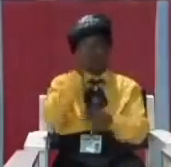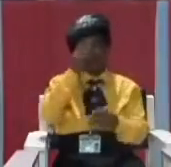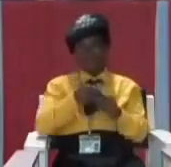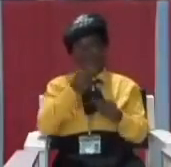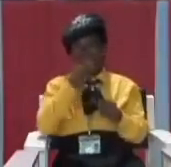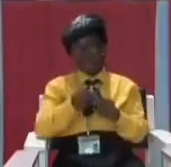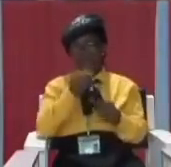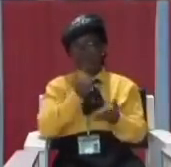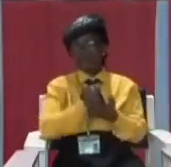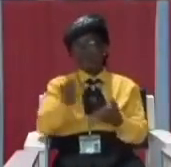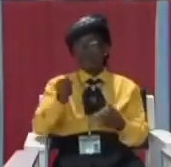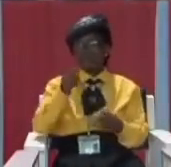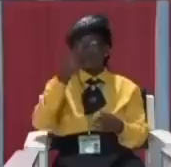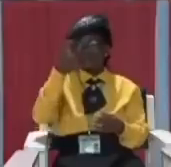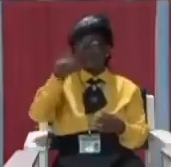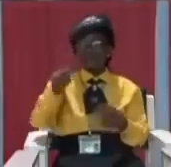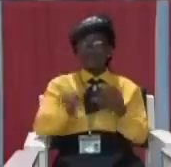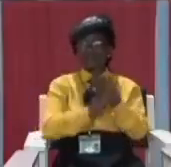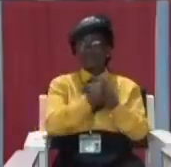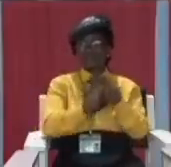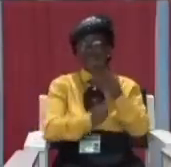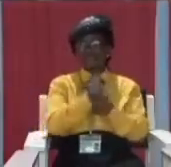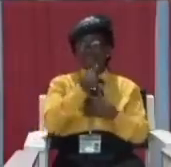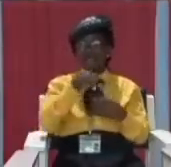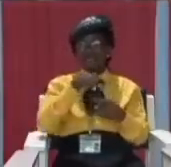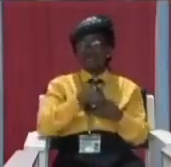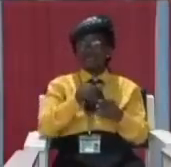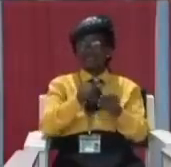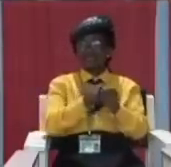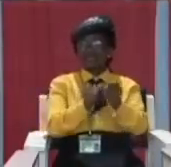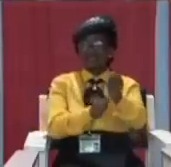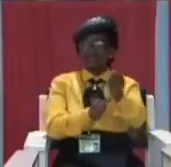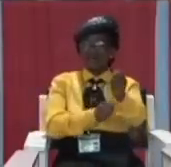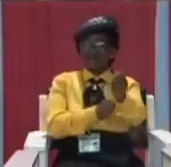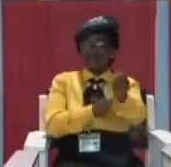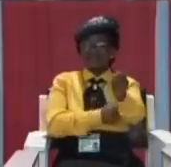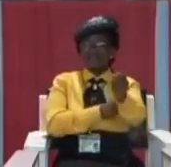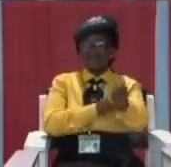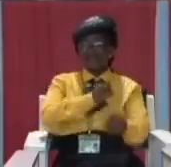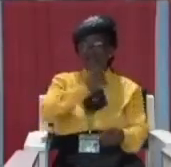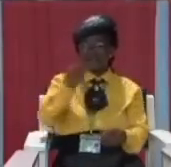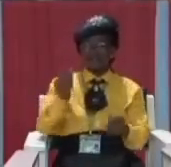The danger with backsliding, with the fire going out,